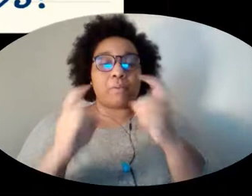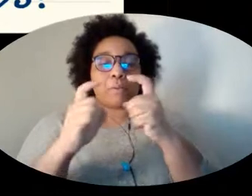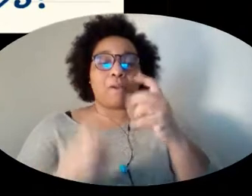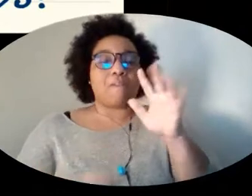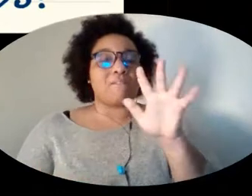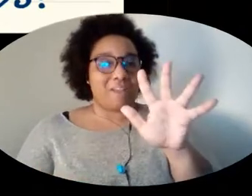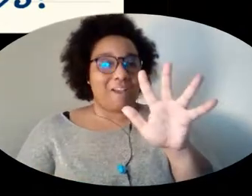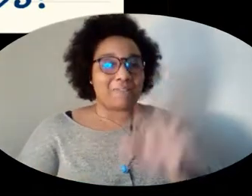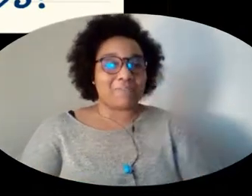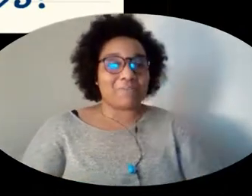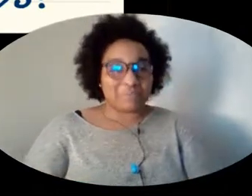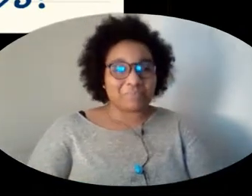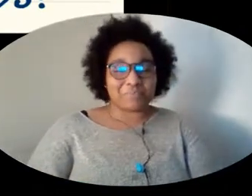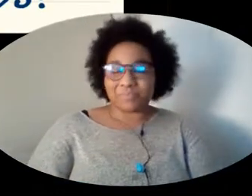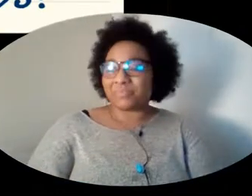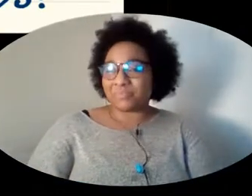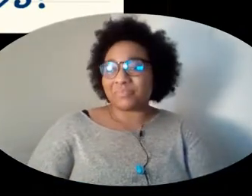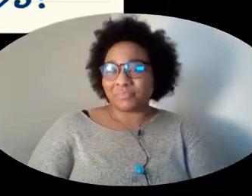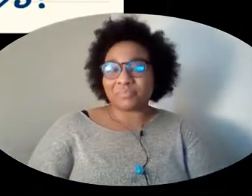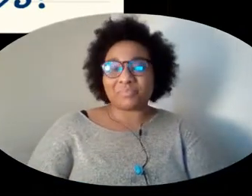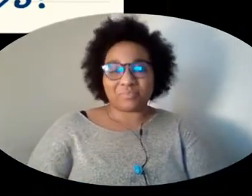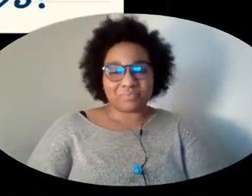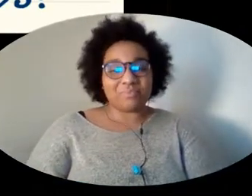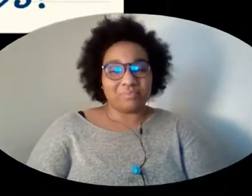oh and the black patches are pentagons